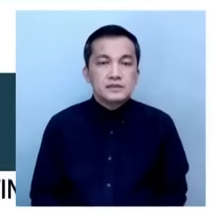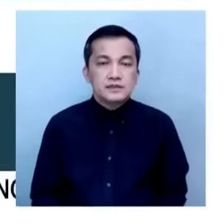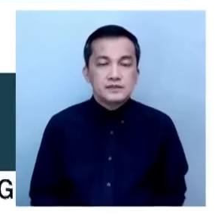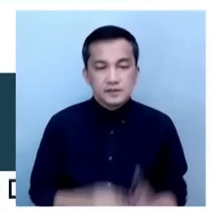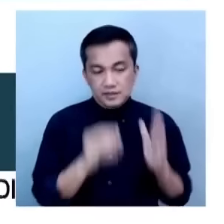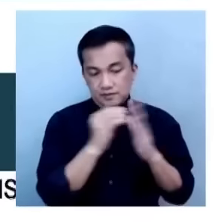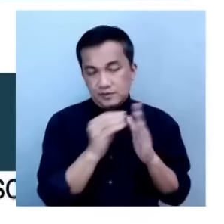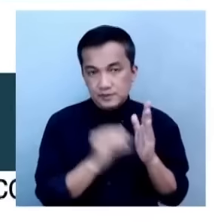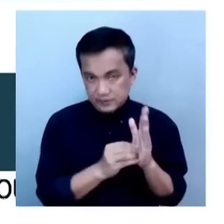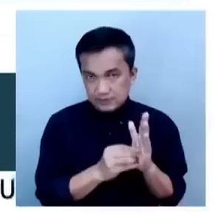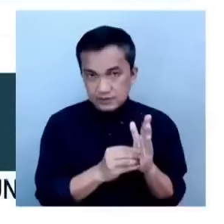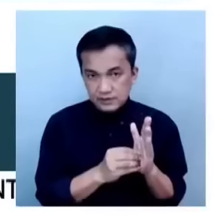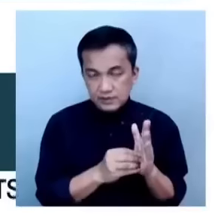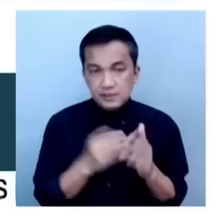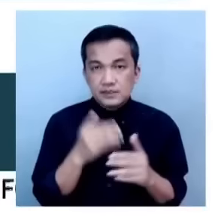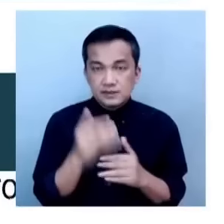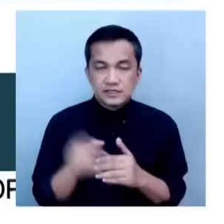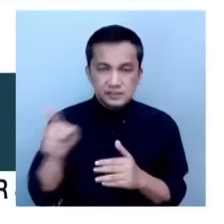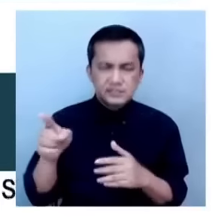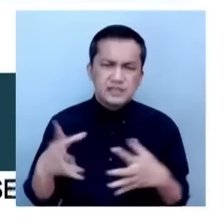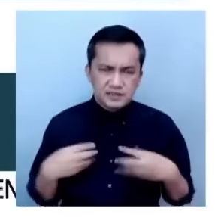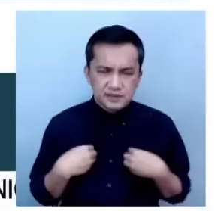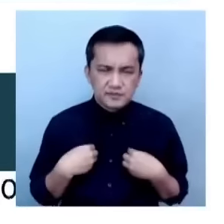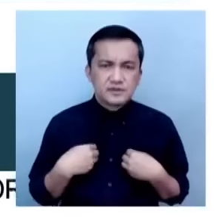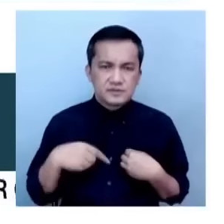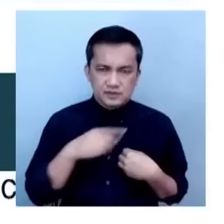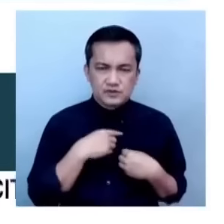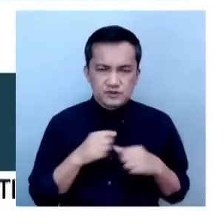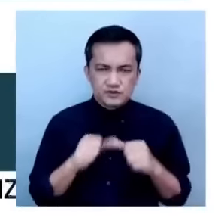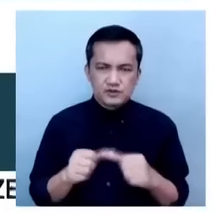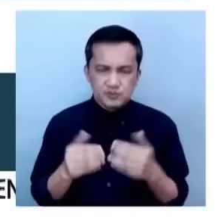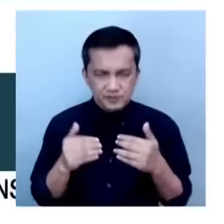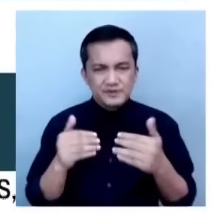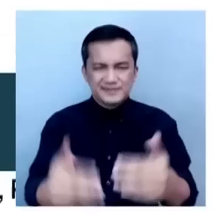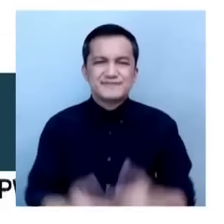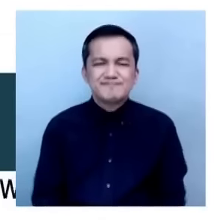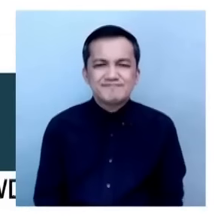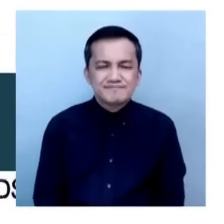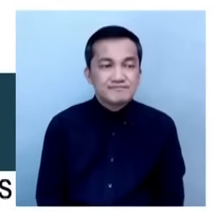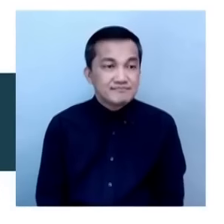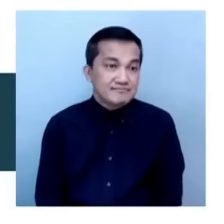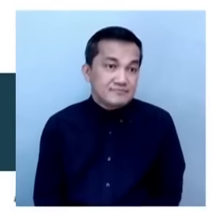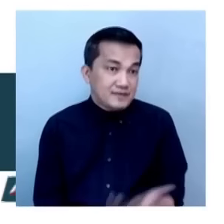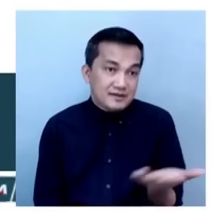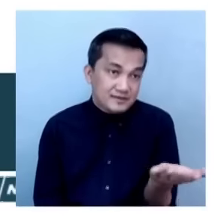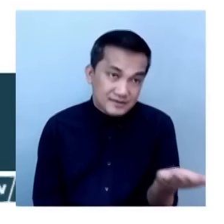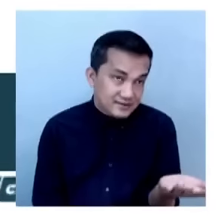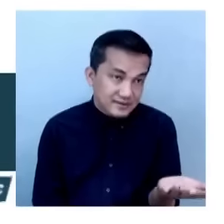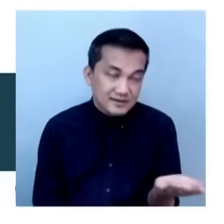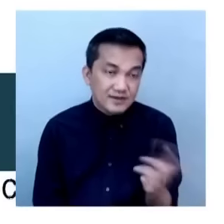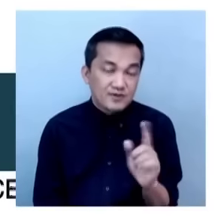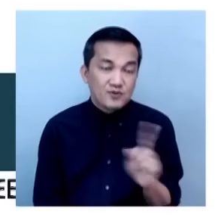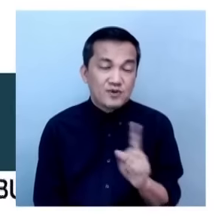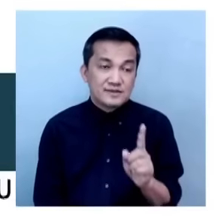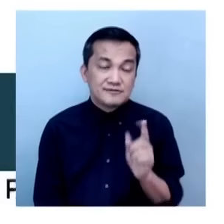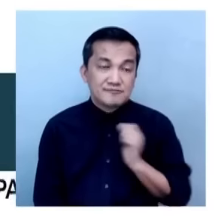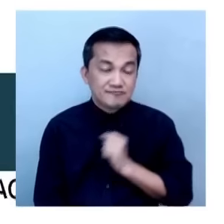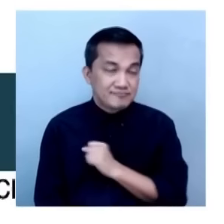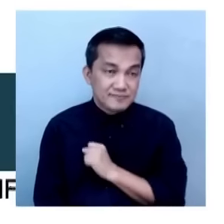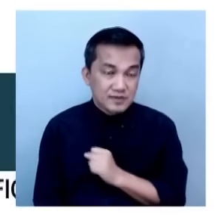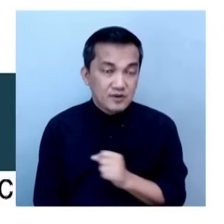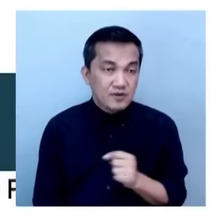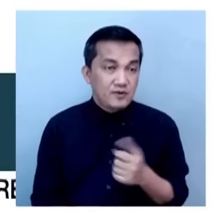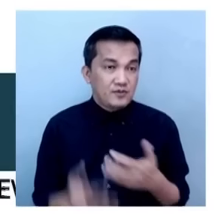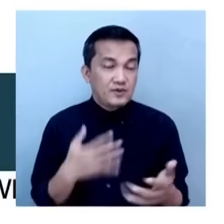provisions amendments, and then they just adopt, and then we continue on and move forward. But then again, one has to ask, Senator, whatever happened